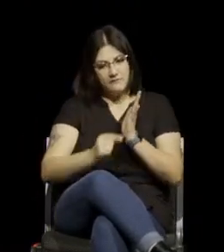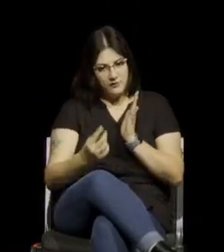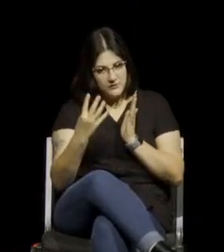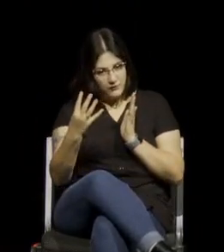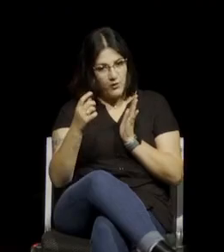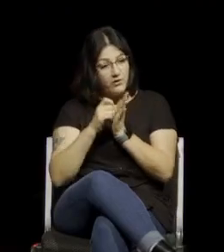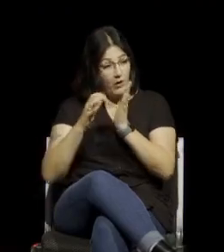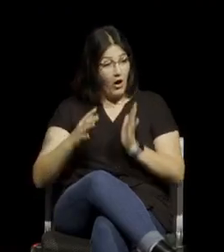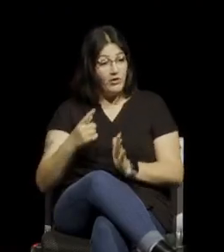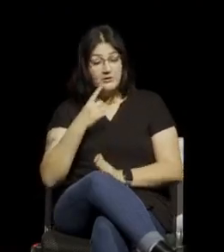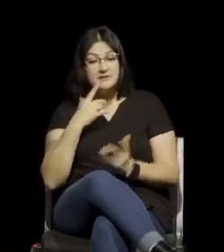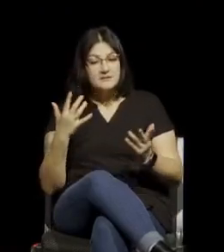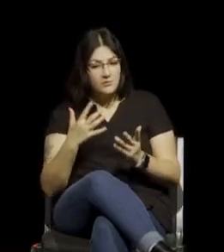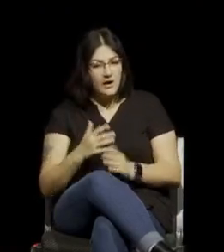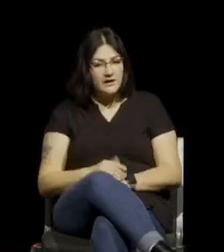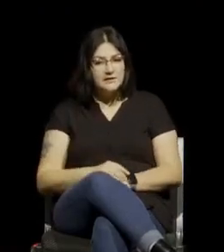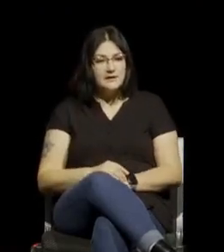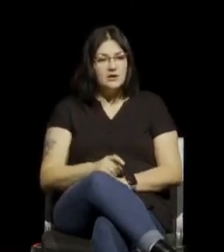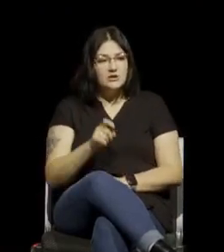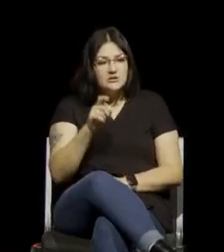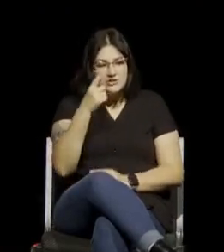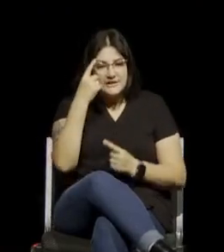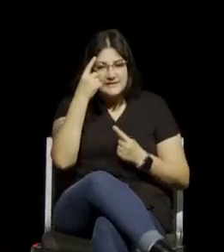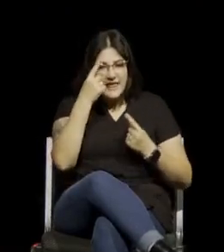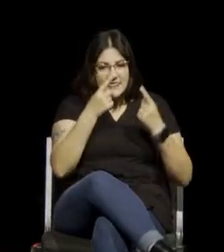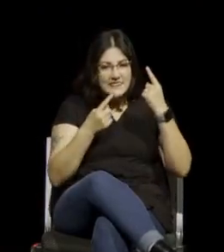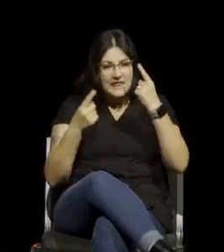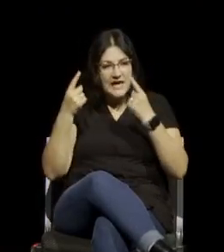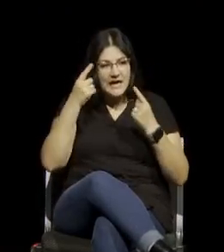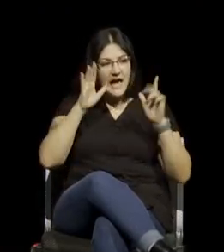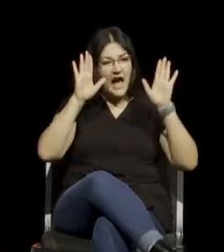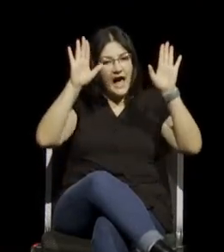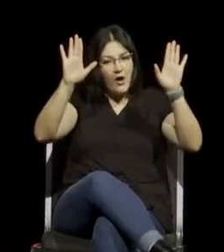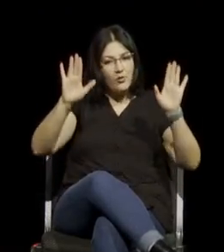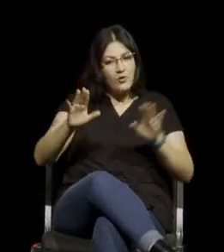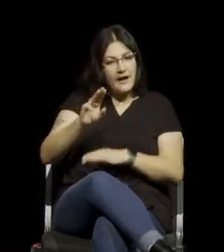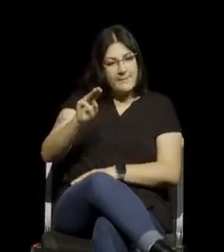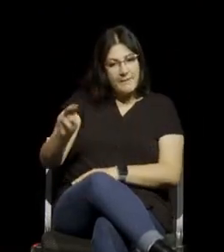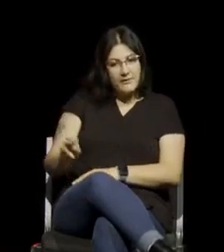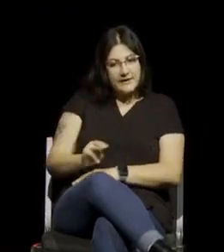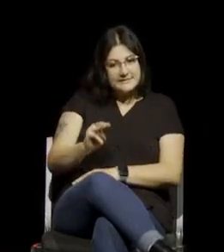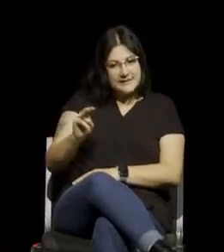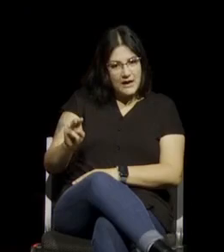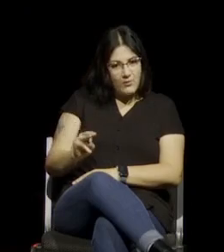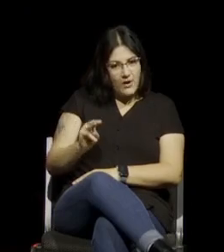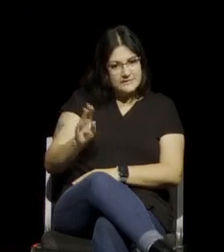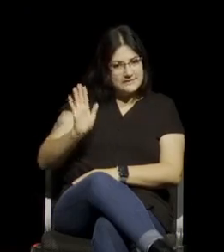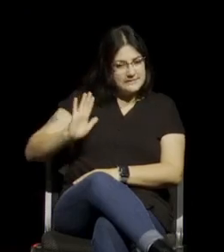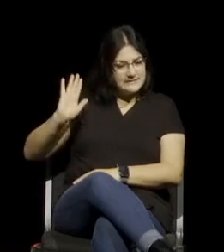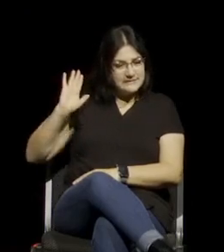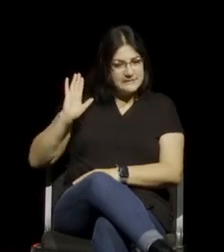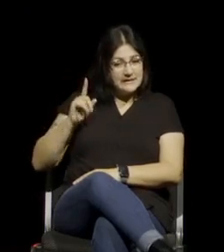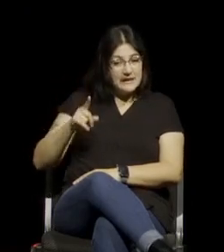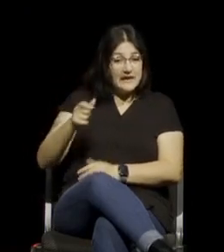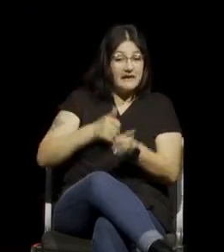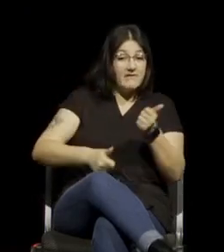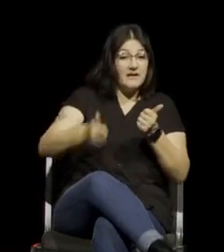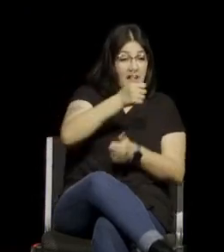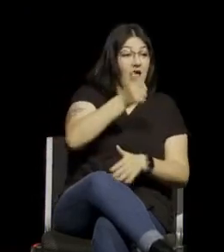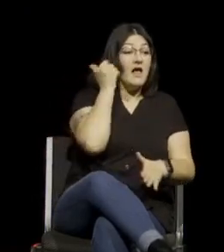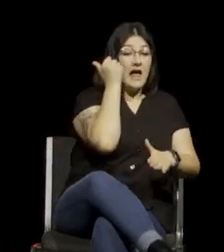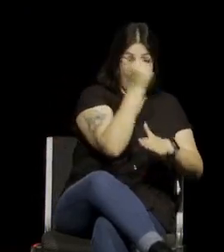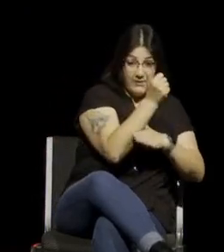the author of Hebrews says, just think how great Melchizedek was. Even the patriarch